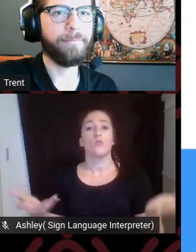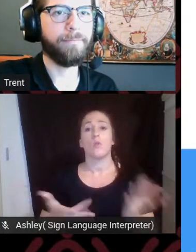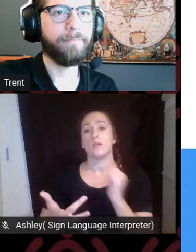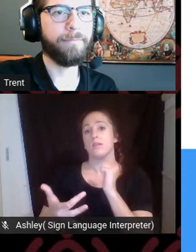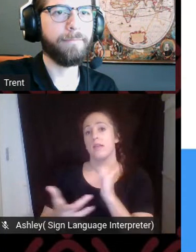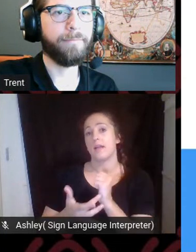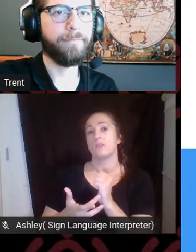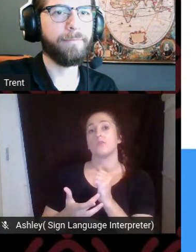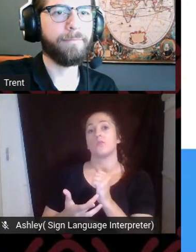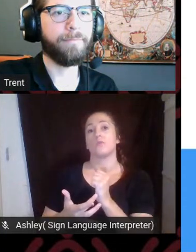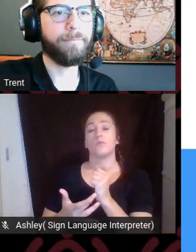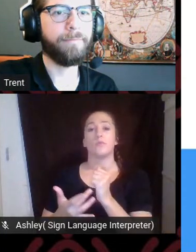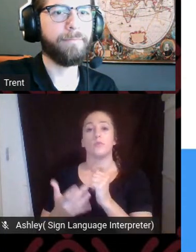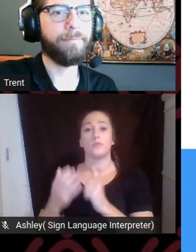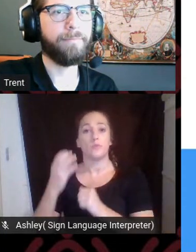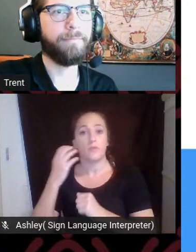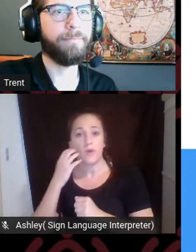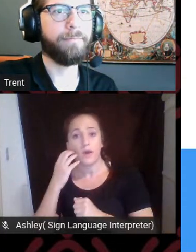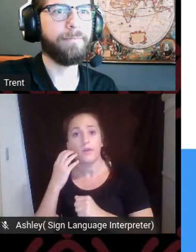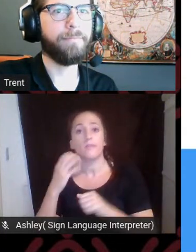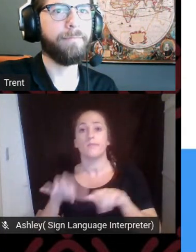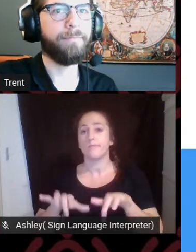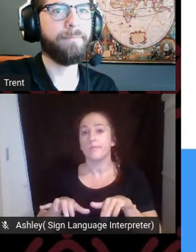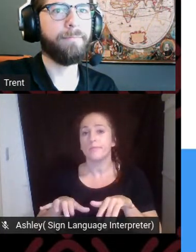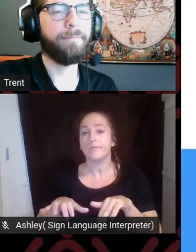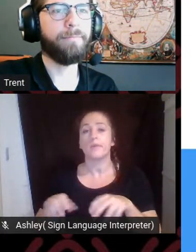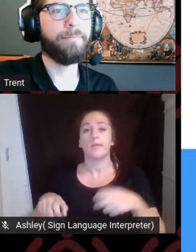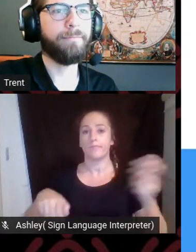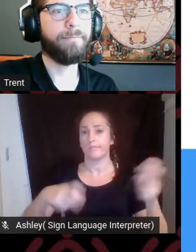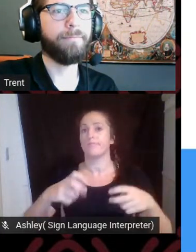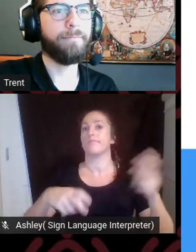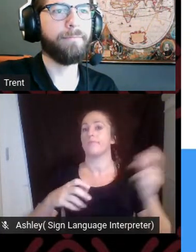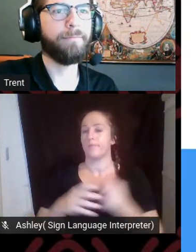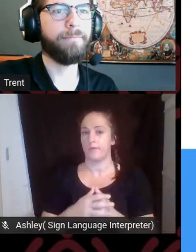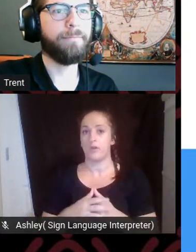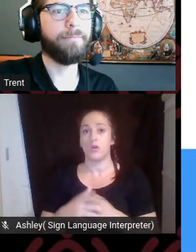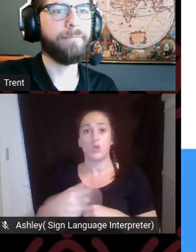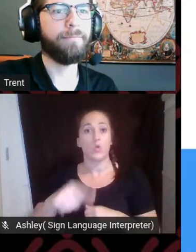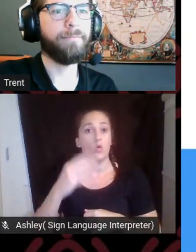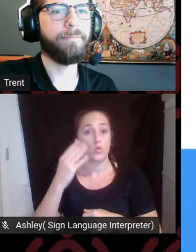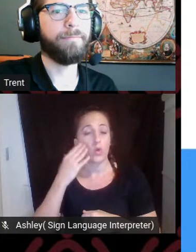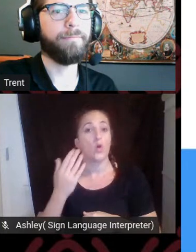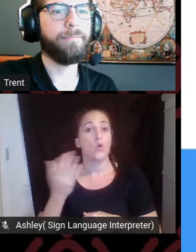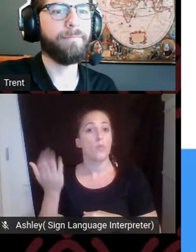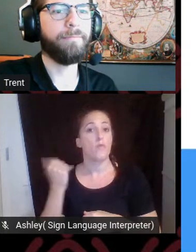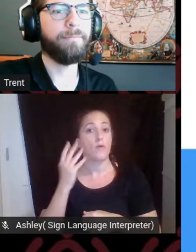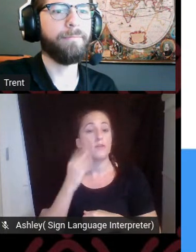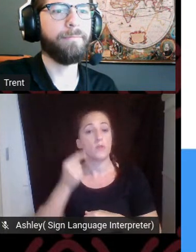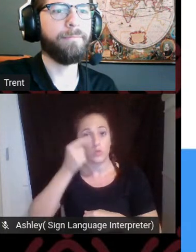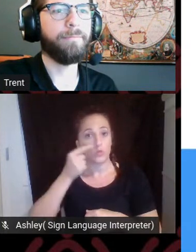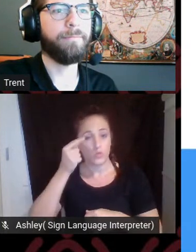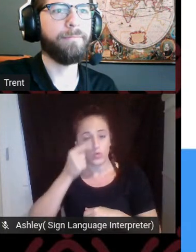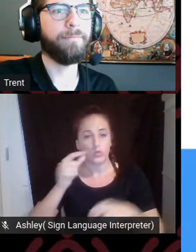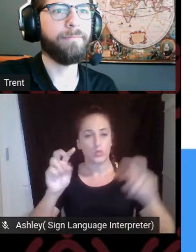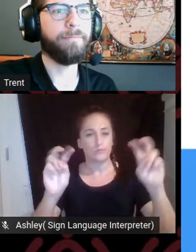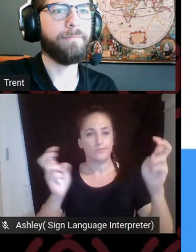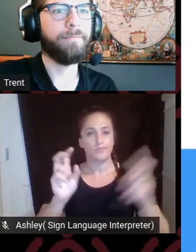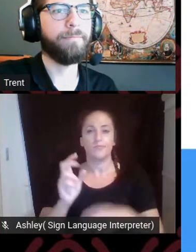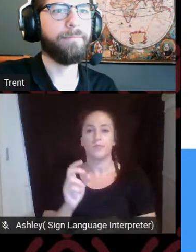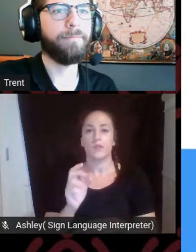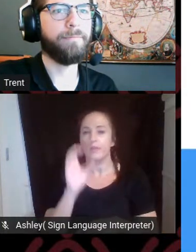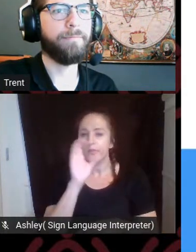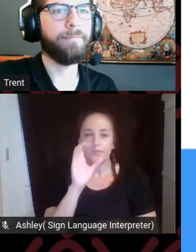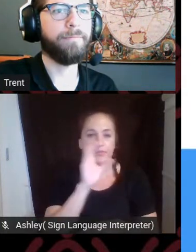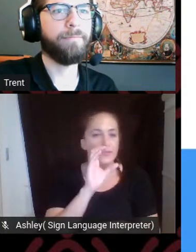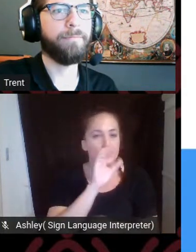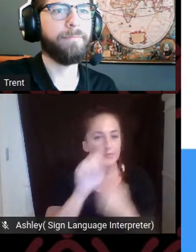these activities in your Drive as well. And we know what Google's known for, right? The search. So within your Google Drive, let's